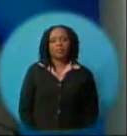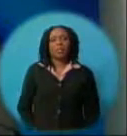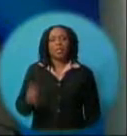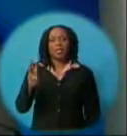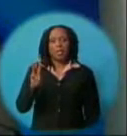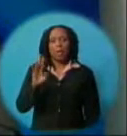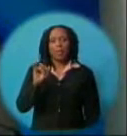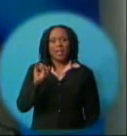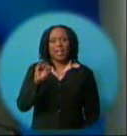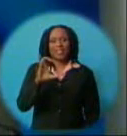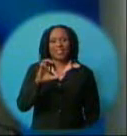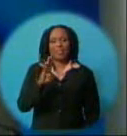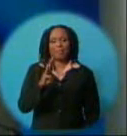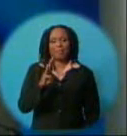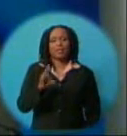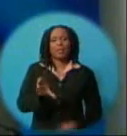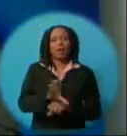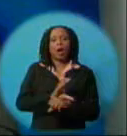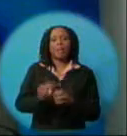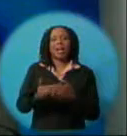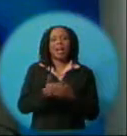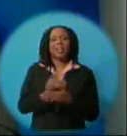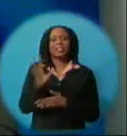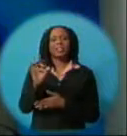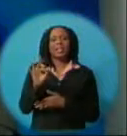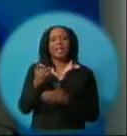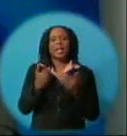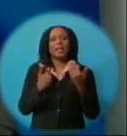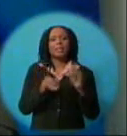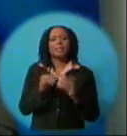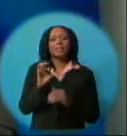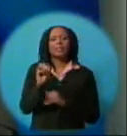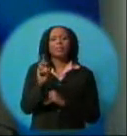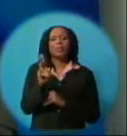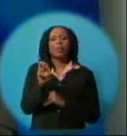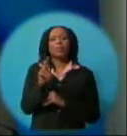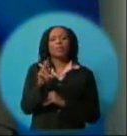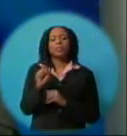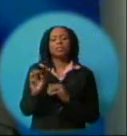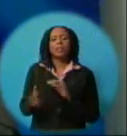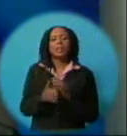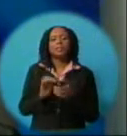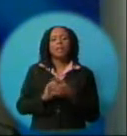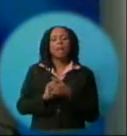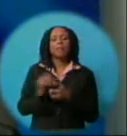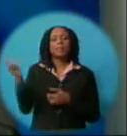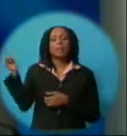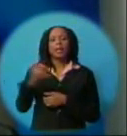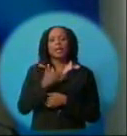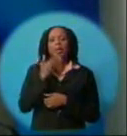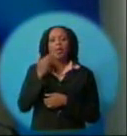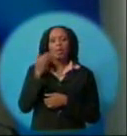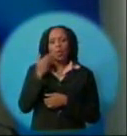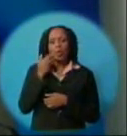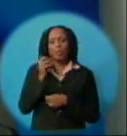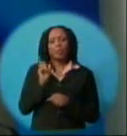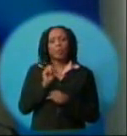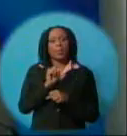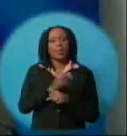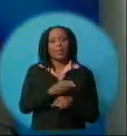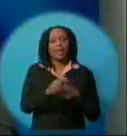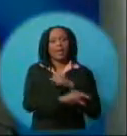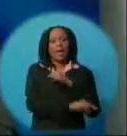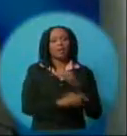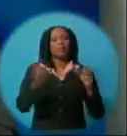The WICB Regional Under-19 Limited Overs Cricket Champions are home. They return today following their triumph